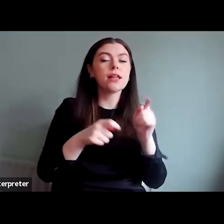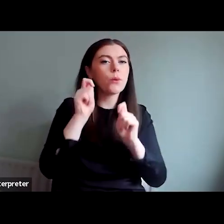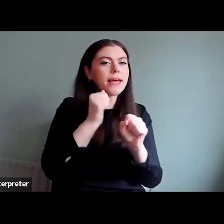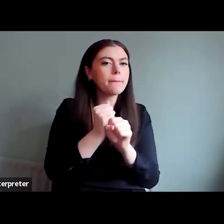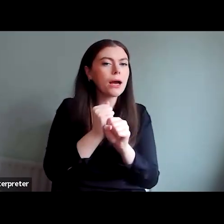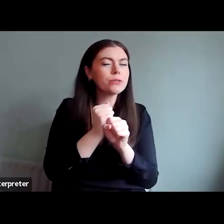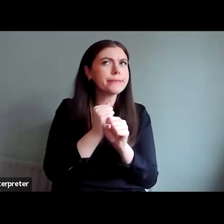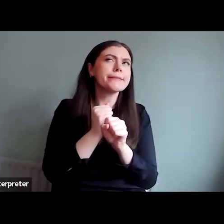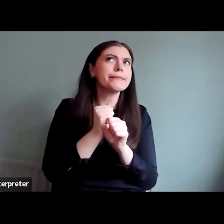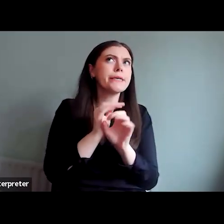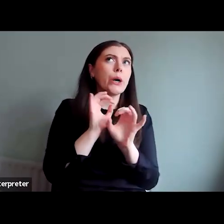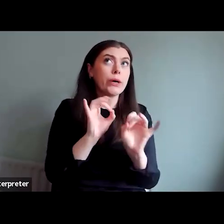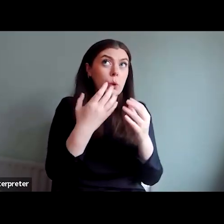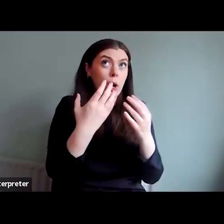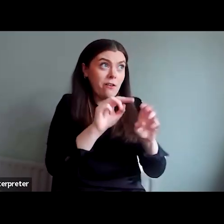was going to come from?